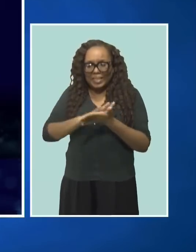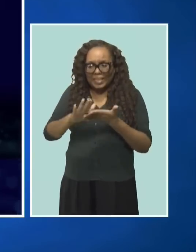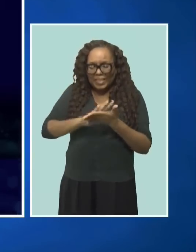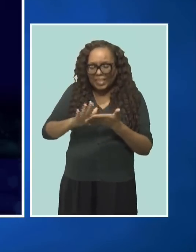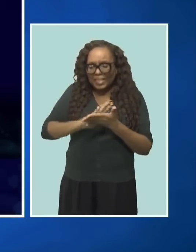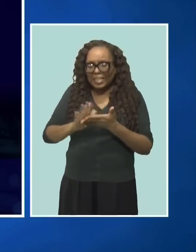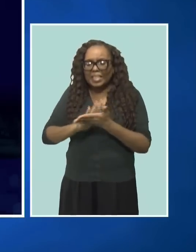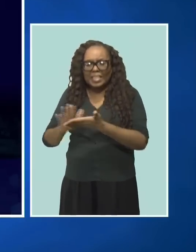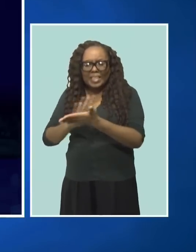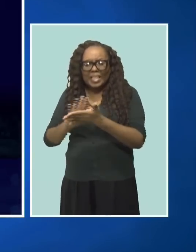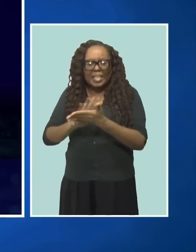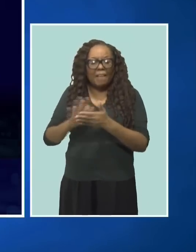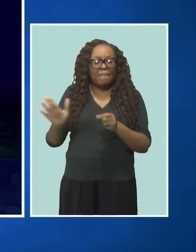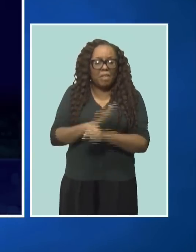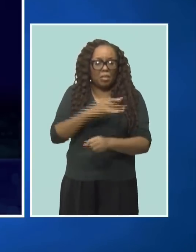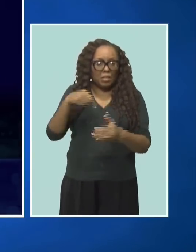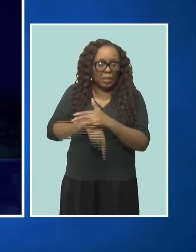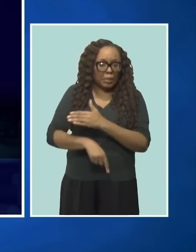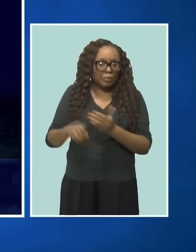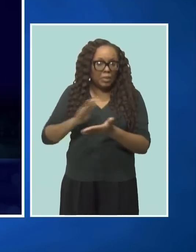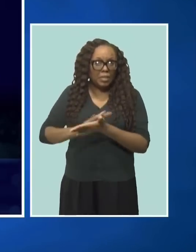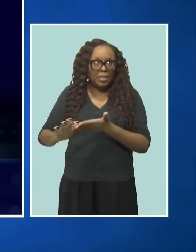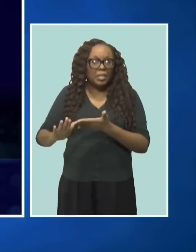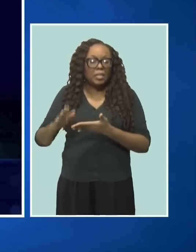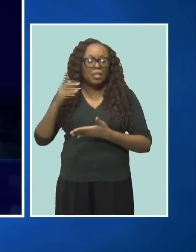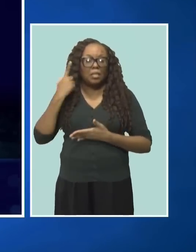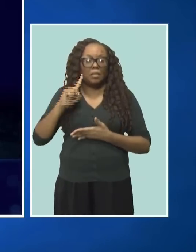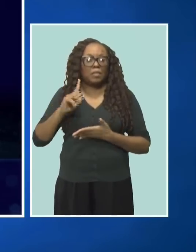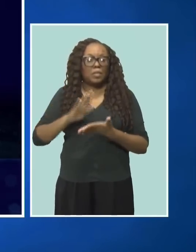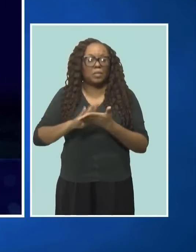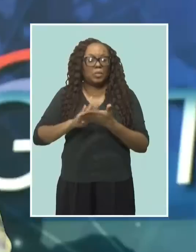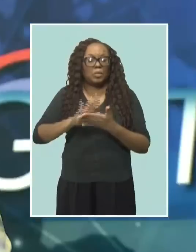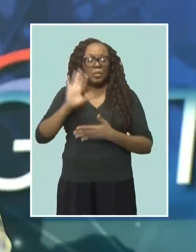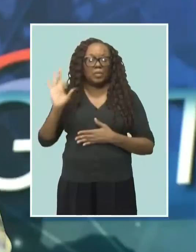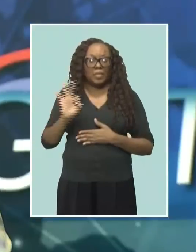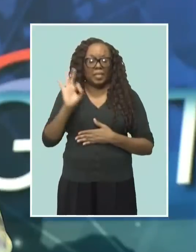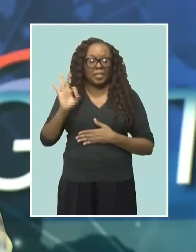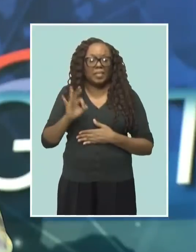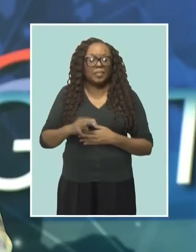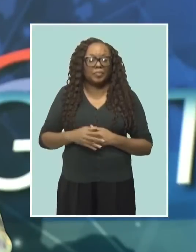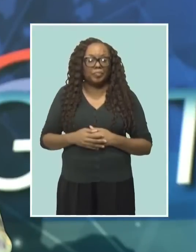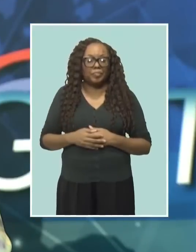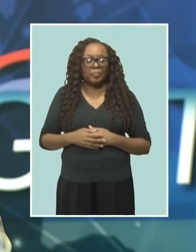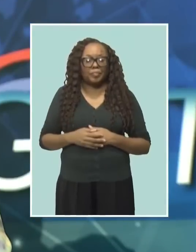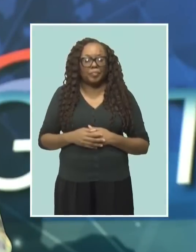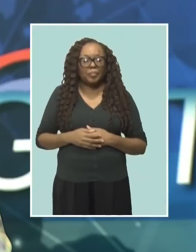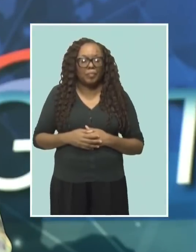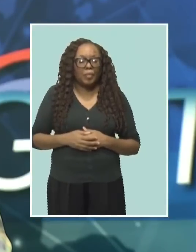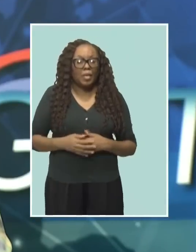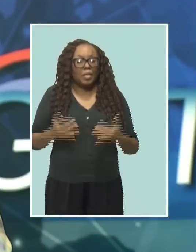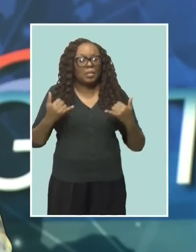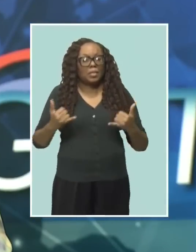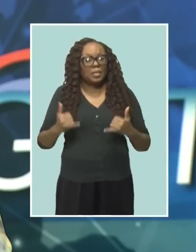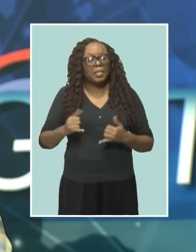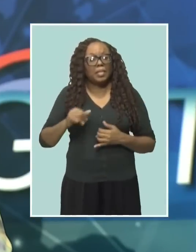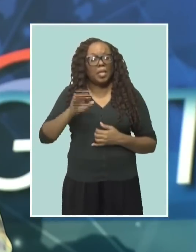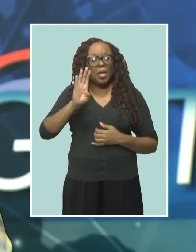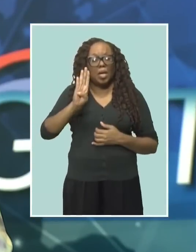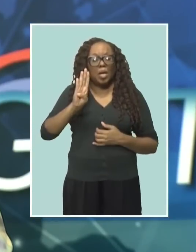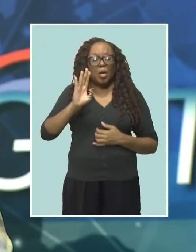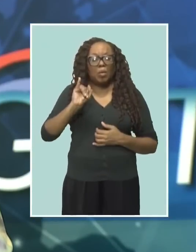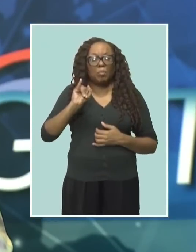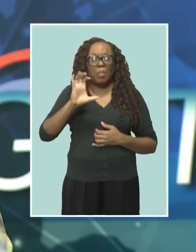be sanitized and clean for the start of school on Friday. Bico employees were off the job